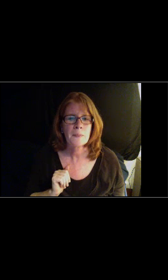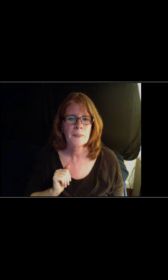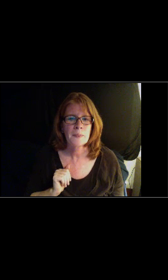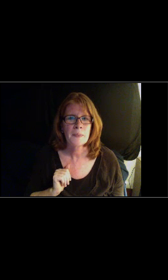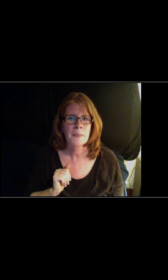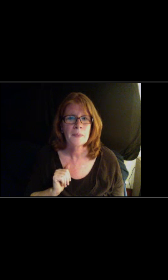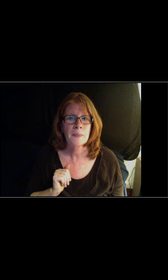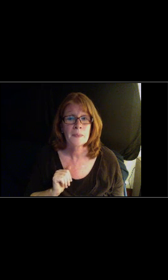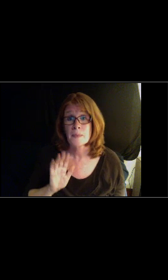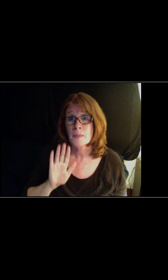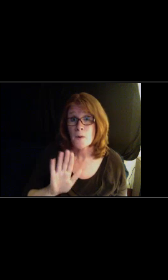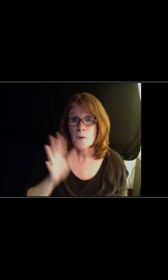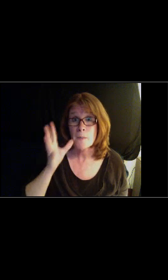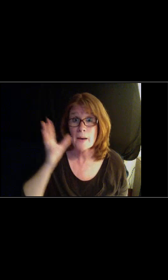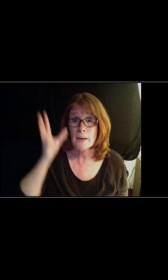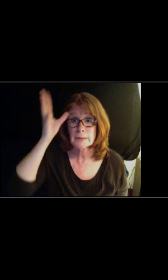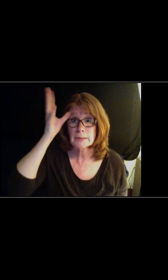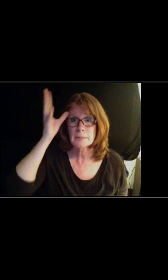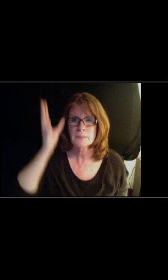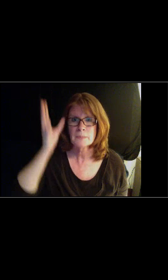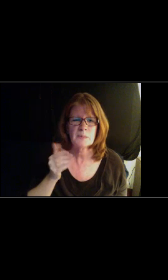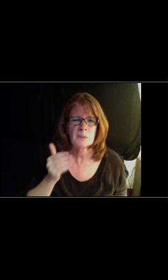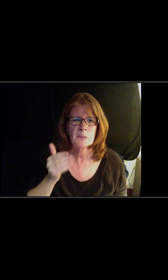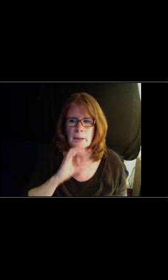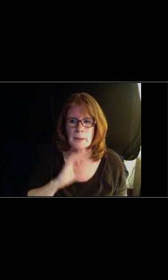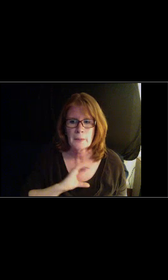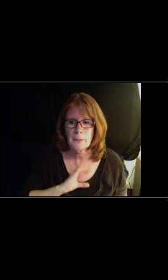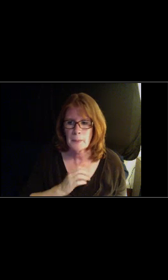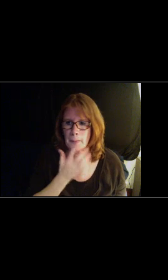M-A-E-B-Y. Sounds like the word maybe.